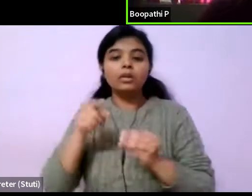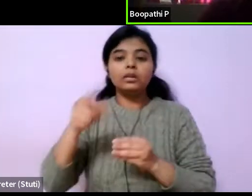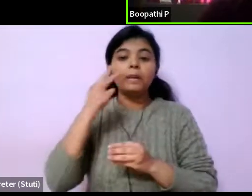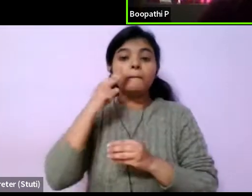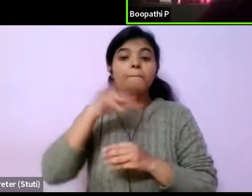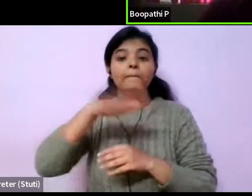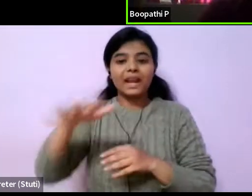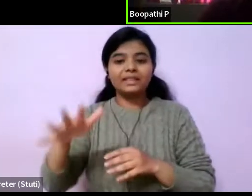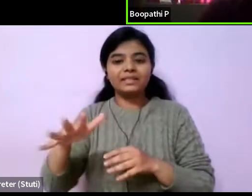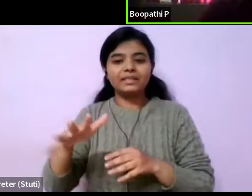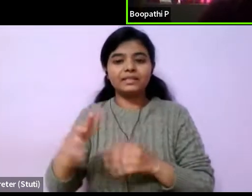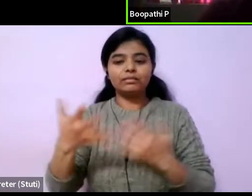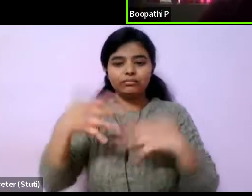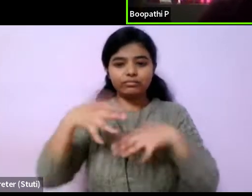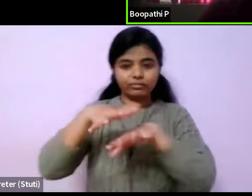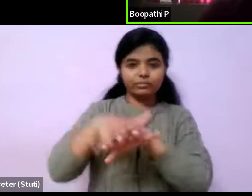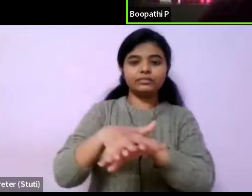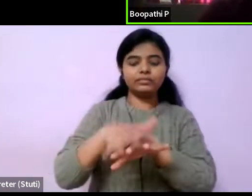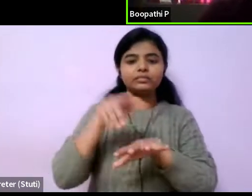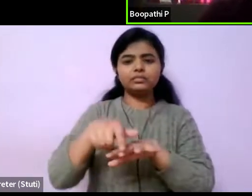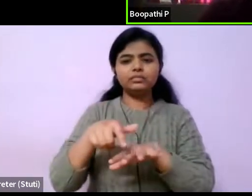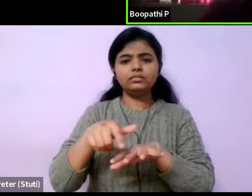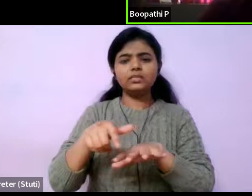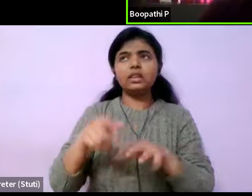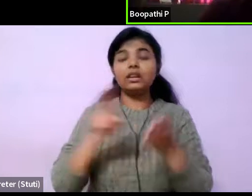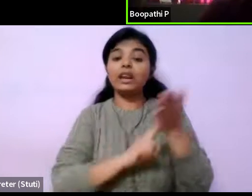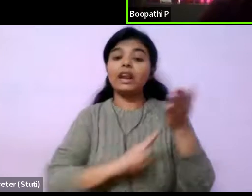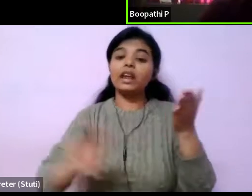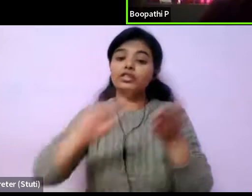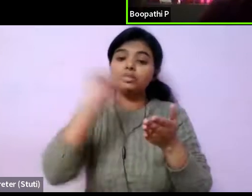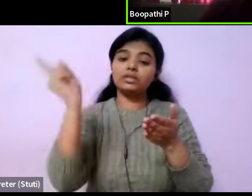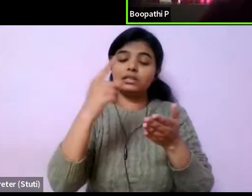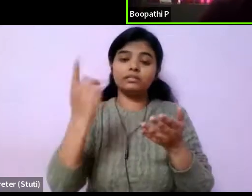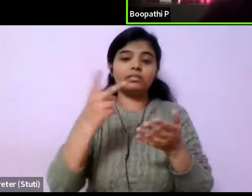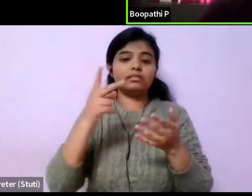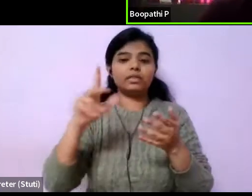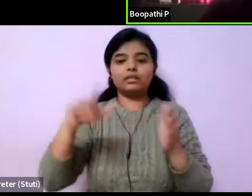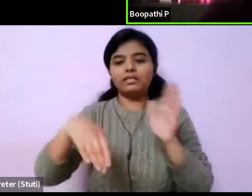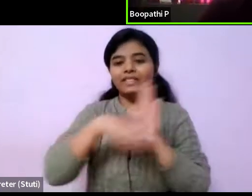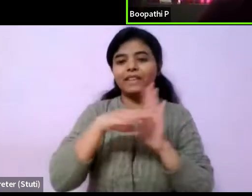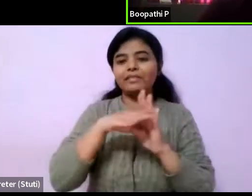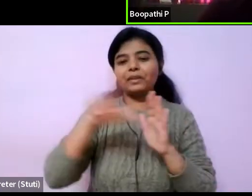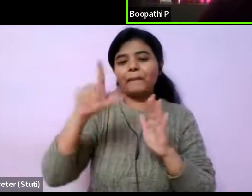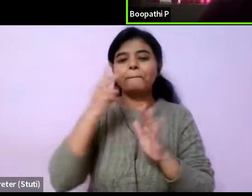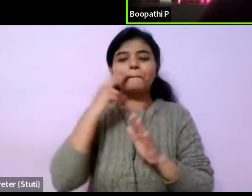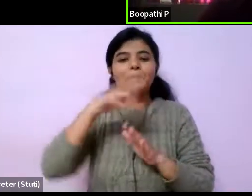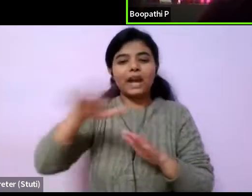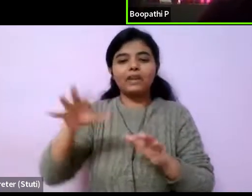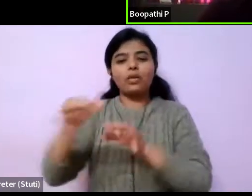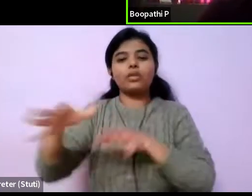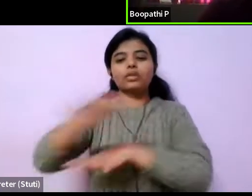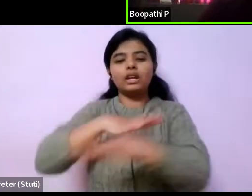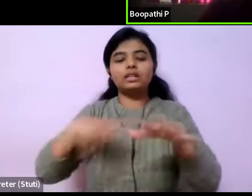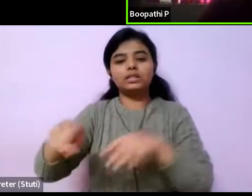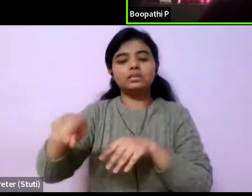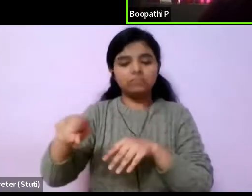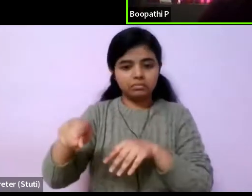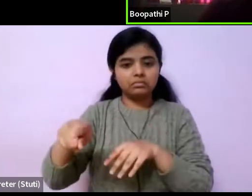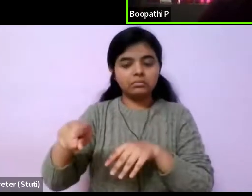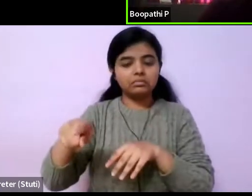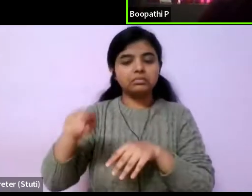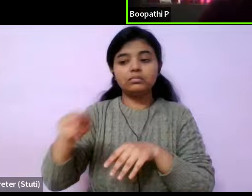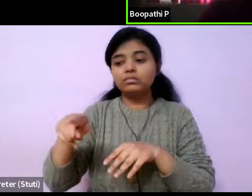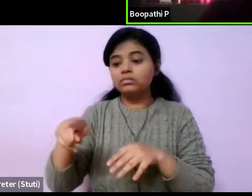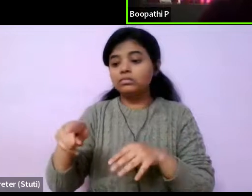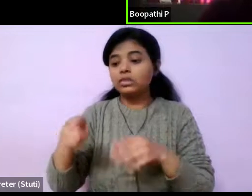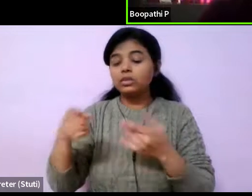blind organizations, let me put it, national level blind organizations, they, these days, they do